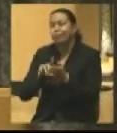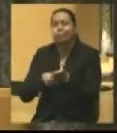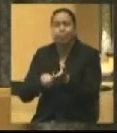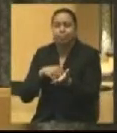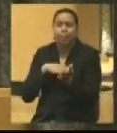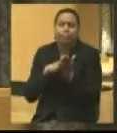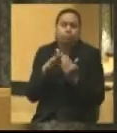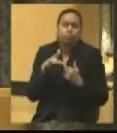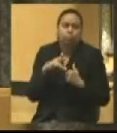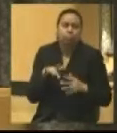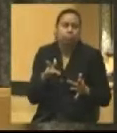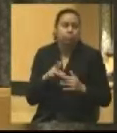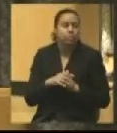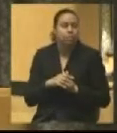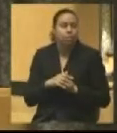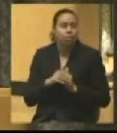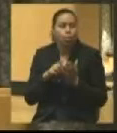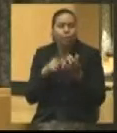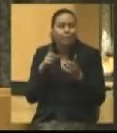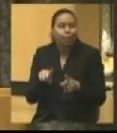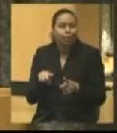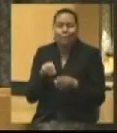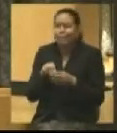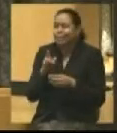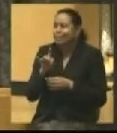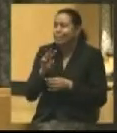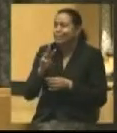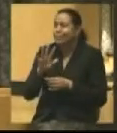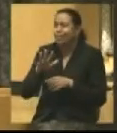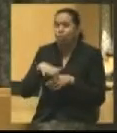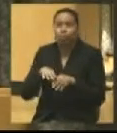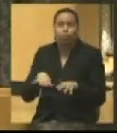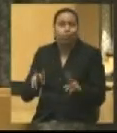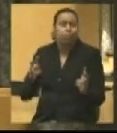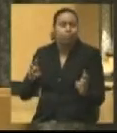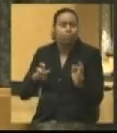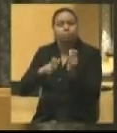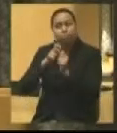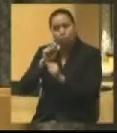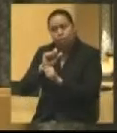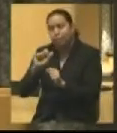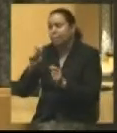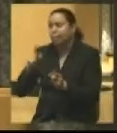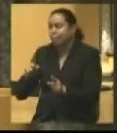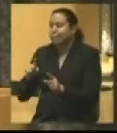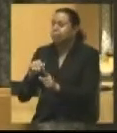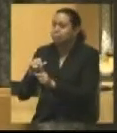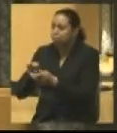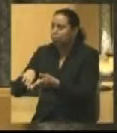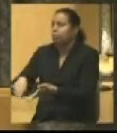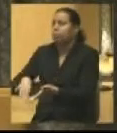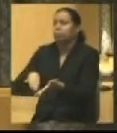in my book is what's going on the ground in 1865. That's when most of the emancipations take place. Once